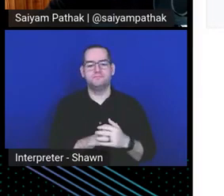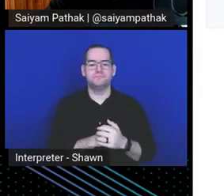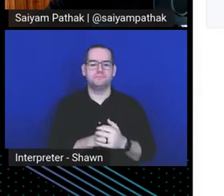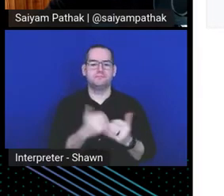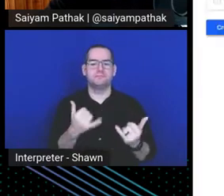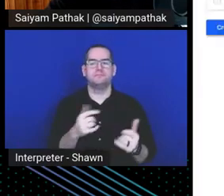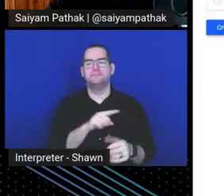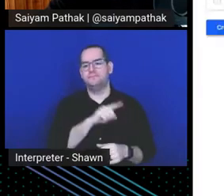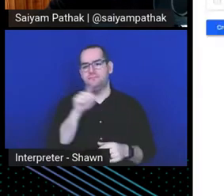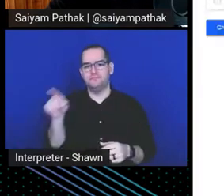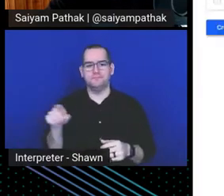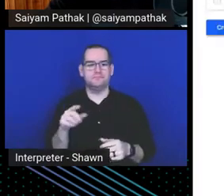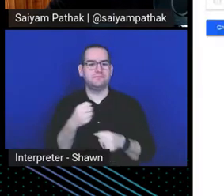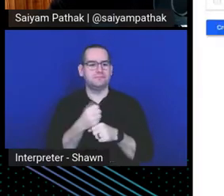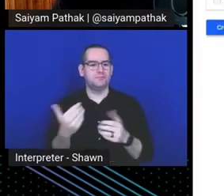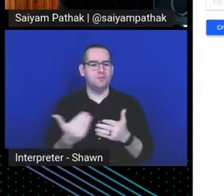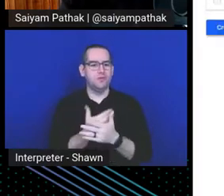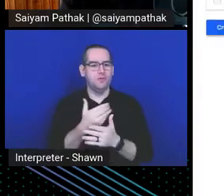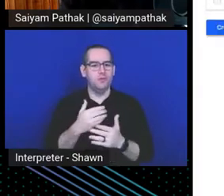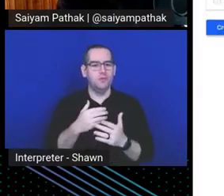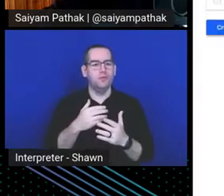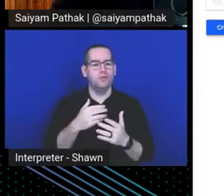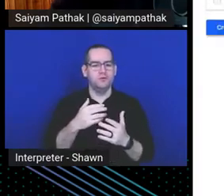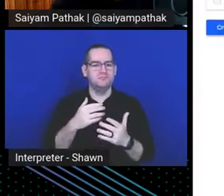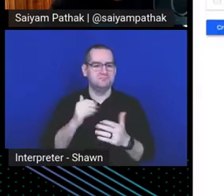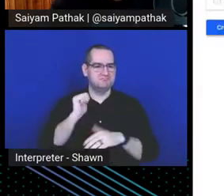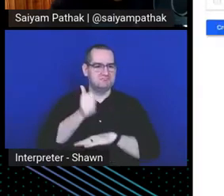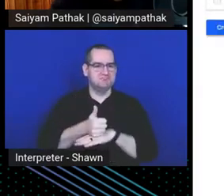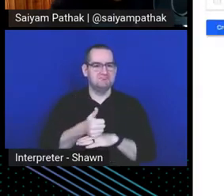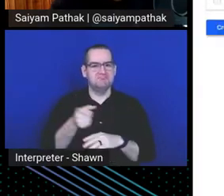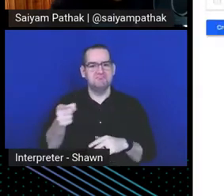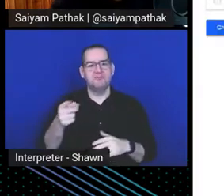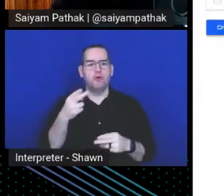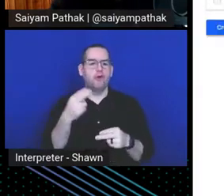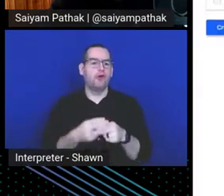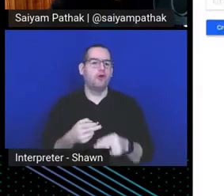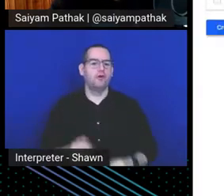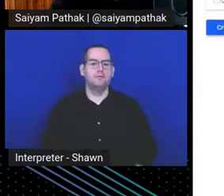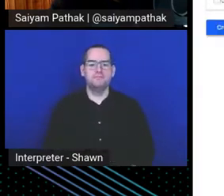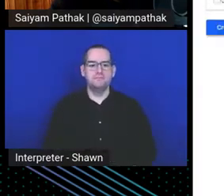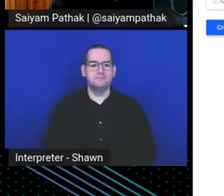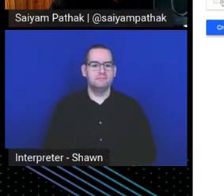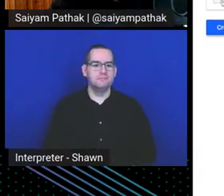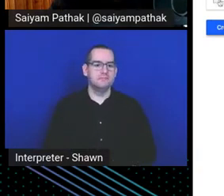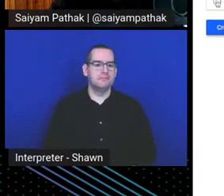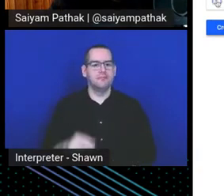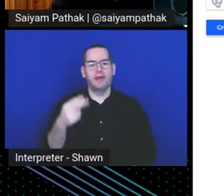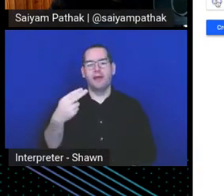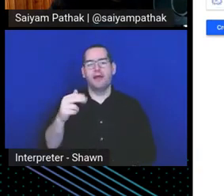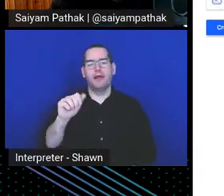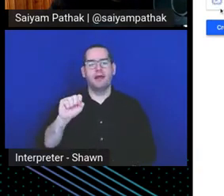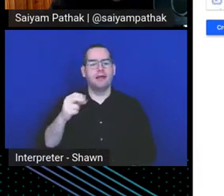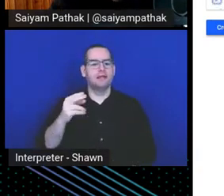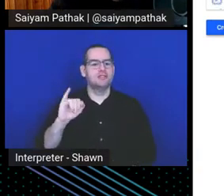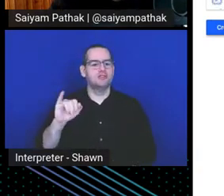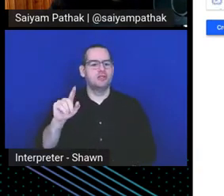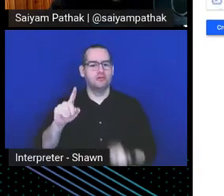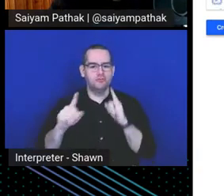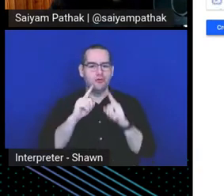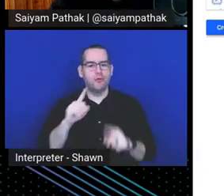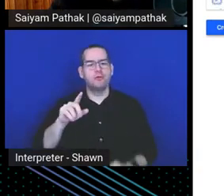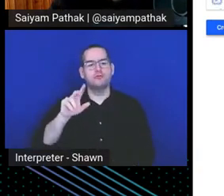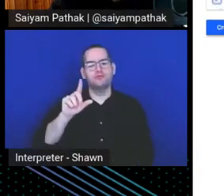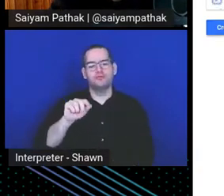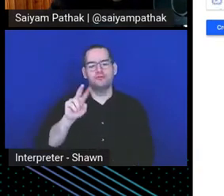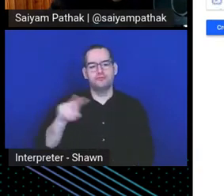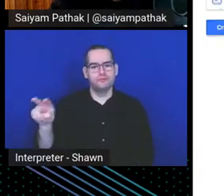let's go here, create a new project. Let's call it HashiTalks 2022, and I'll mark it as